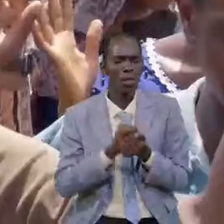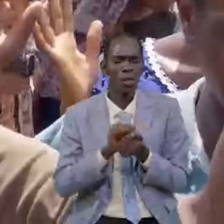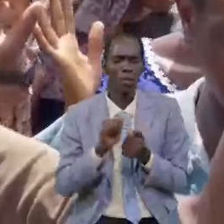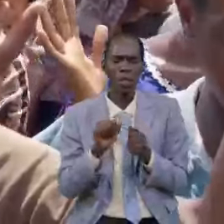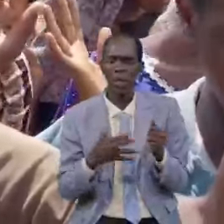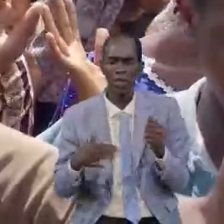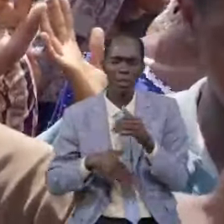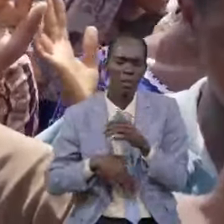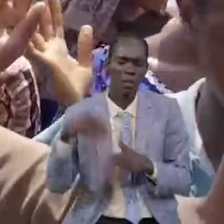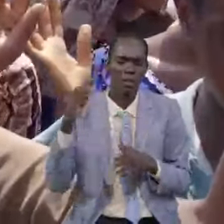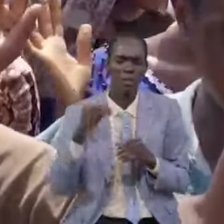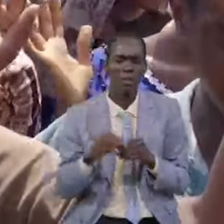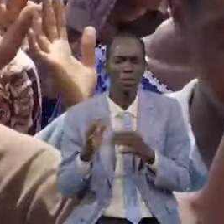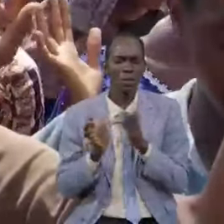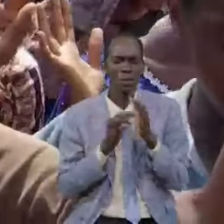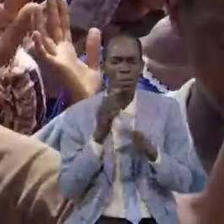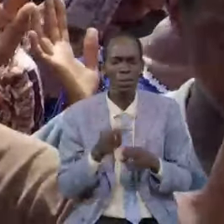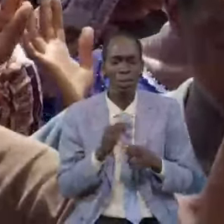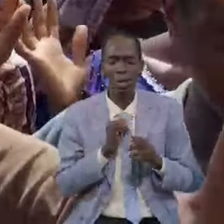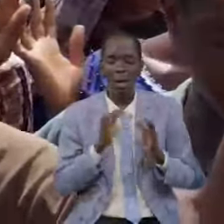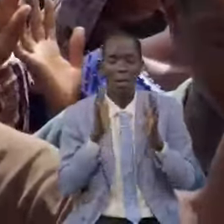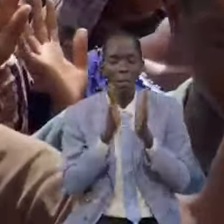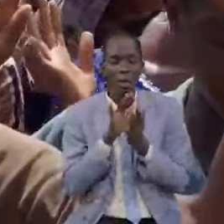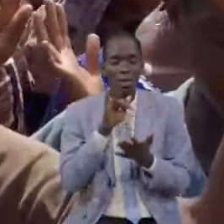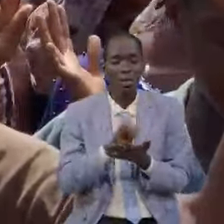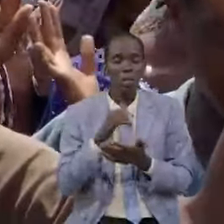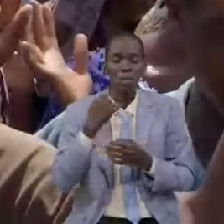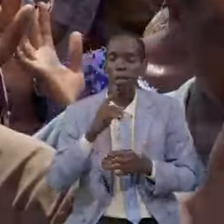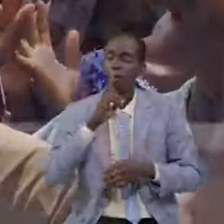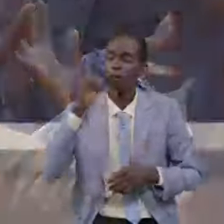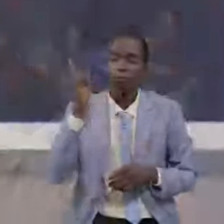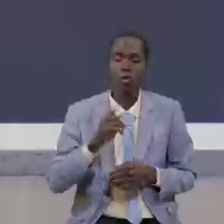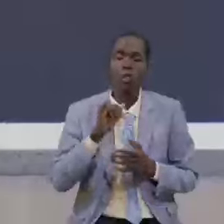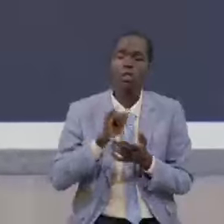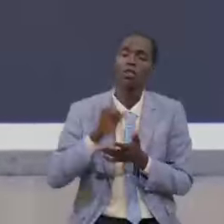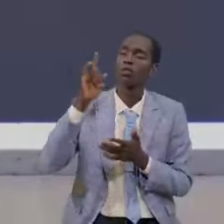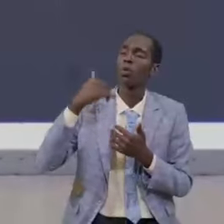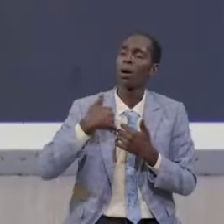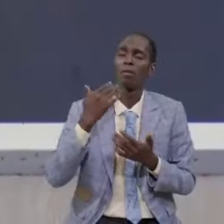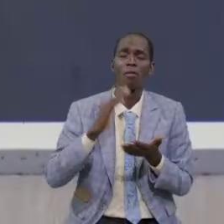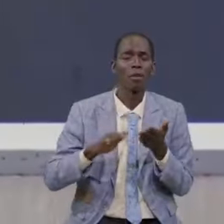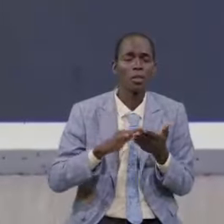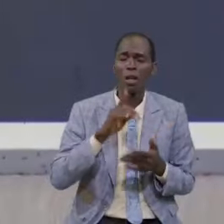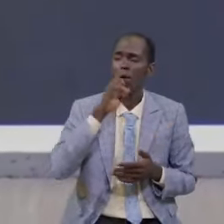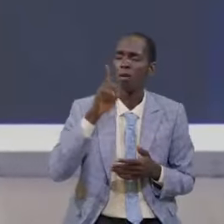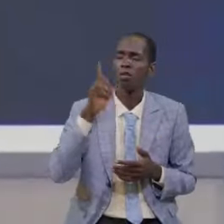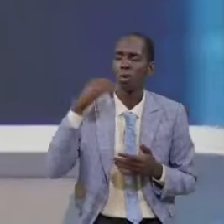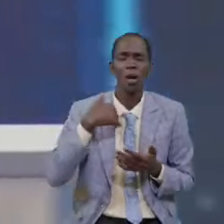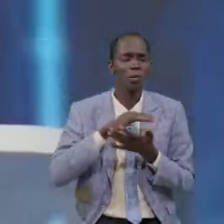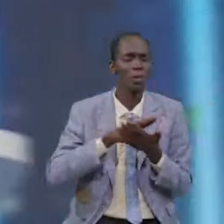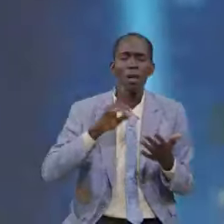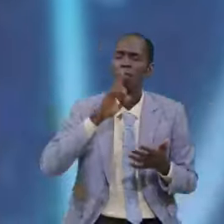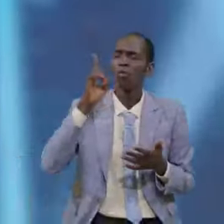Lord, the assurance that you have forgiven, the assurance that you have cleansed, the assurance that you have transformed, the assurance that you